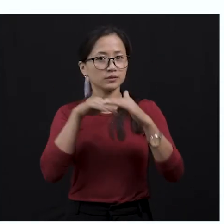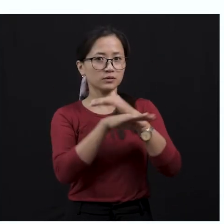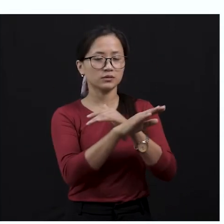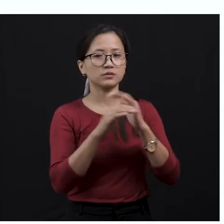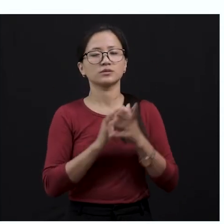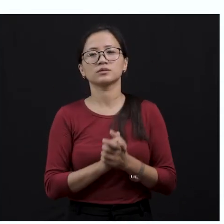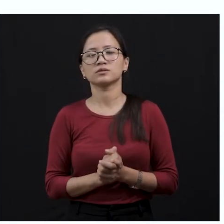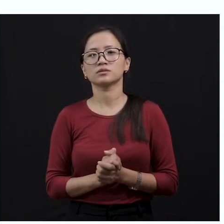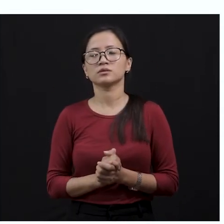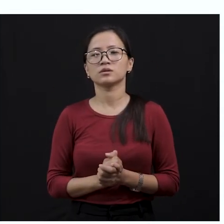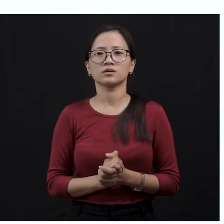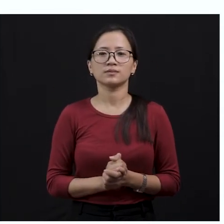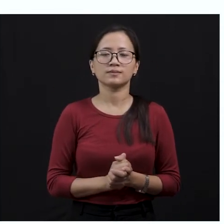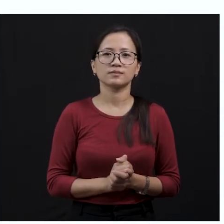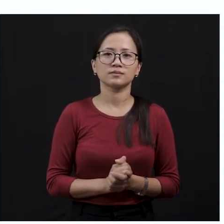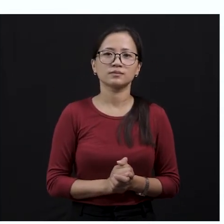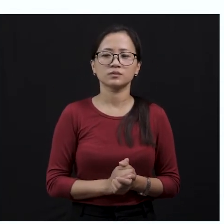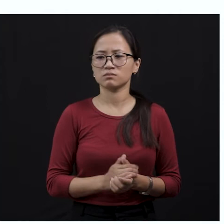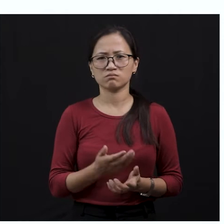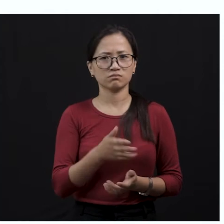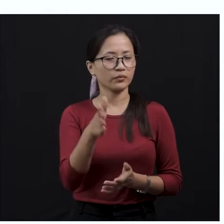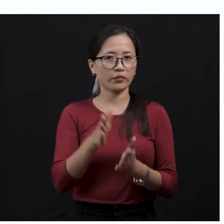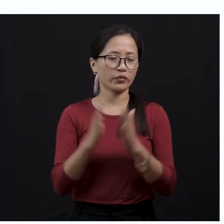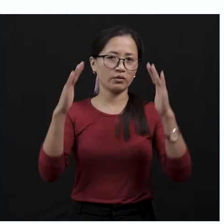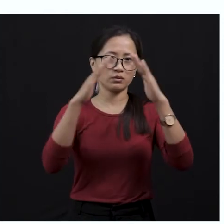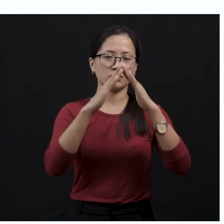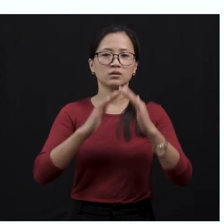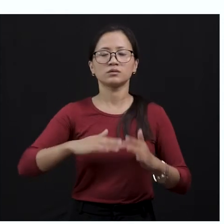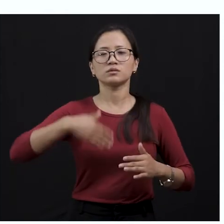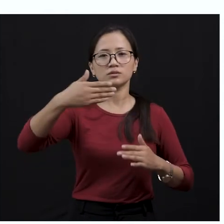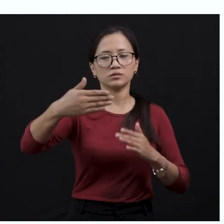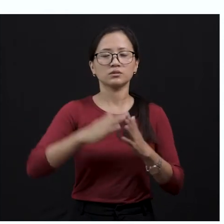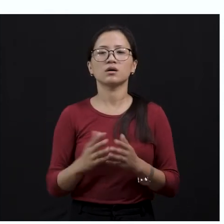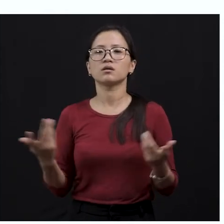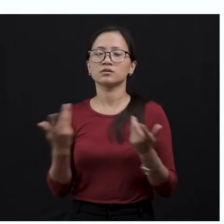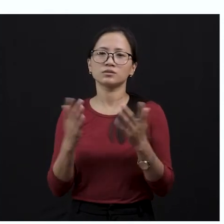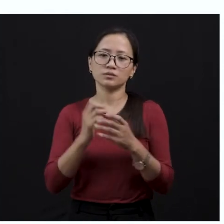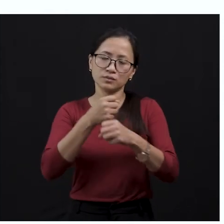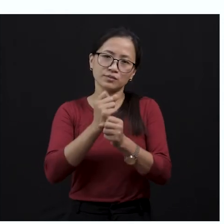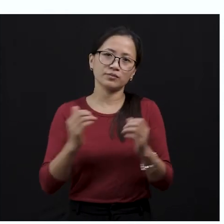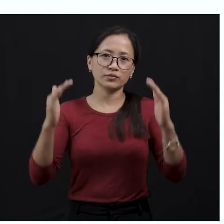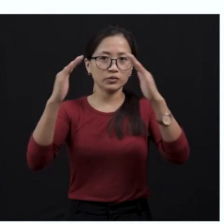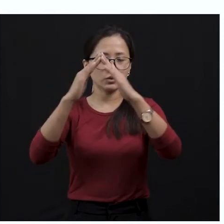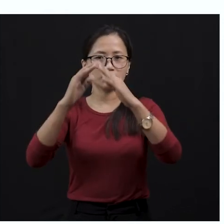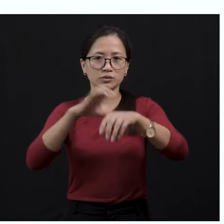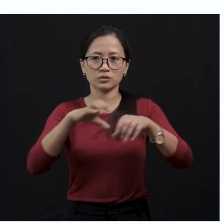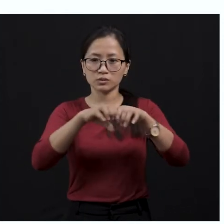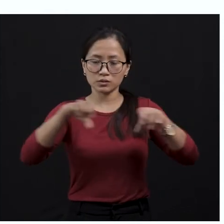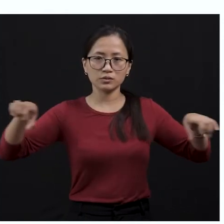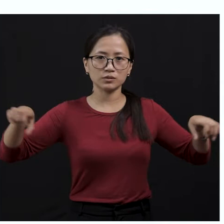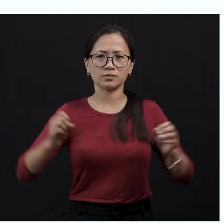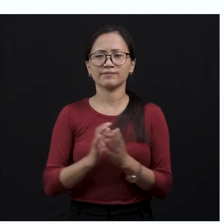right? And then they were no houses. Later, they learned how to make houses with wood,